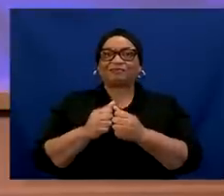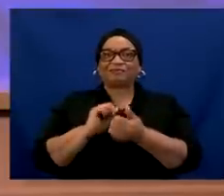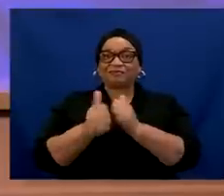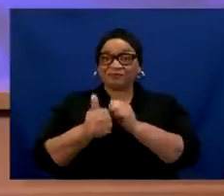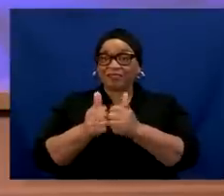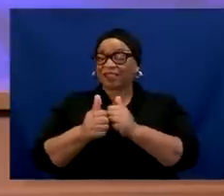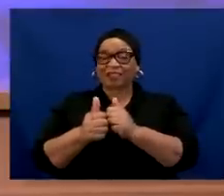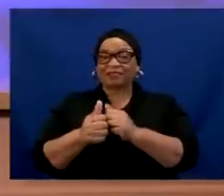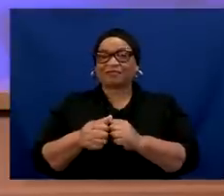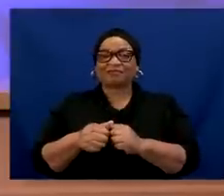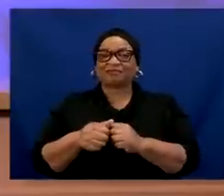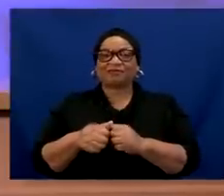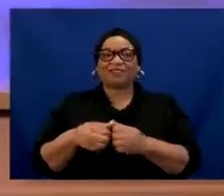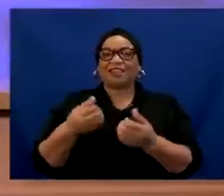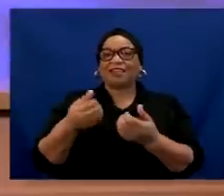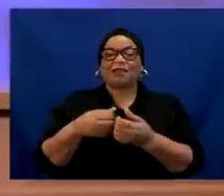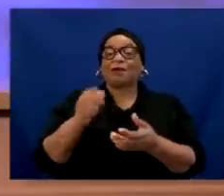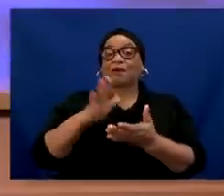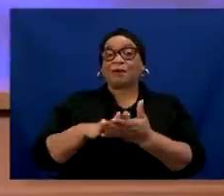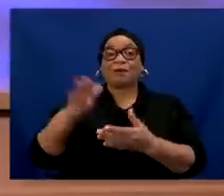table, he ain't there.